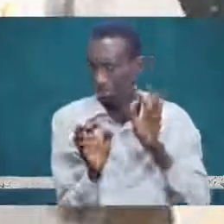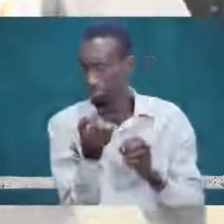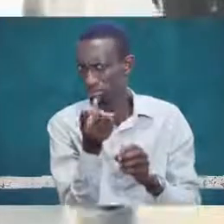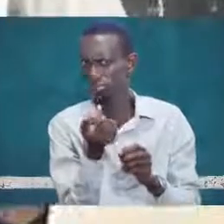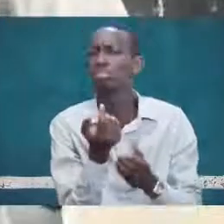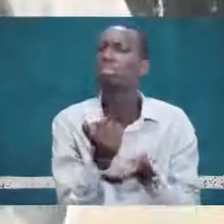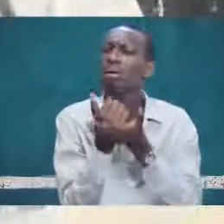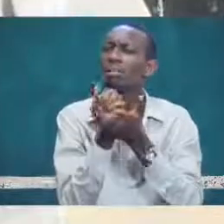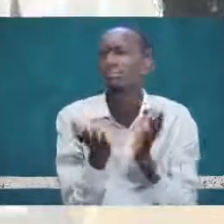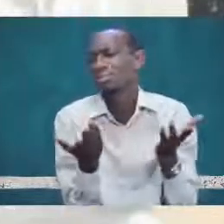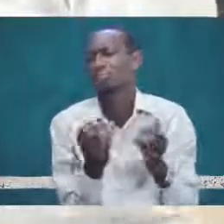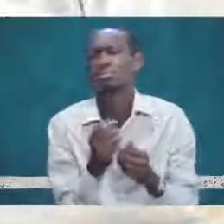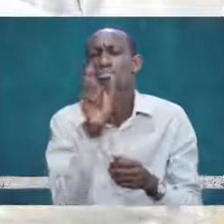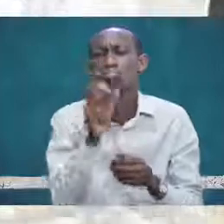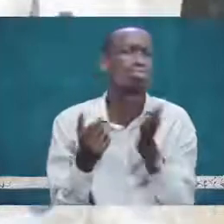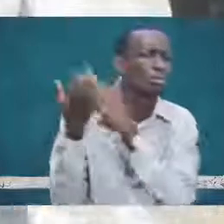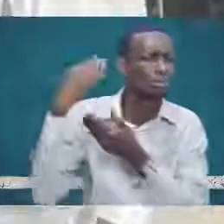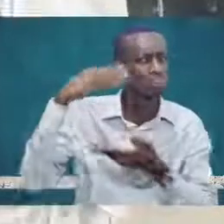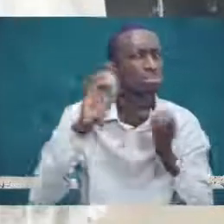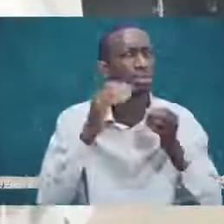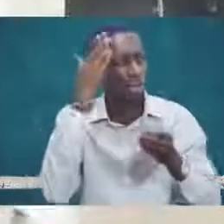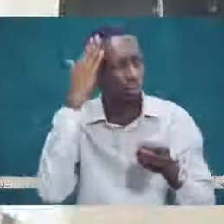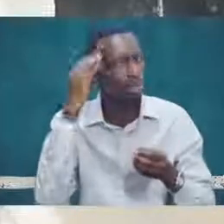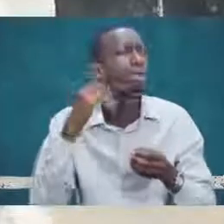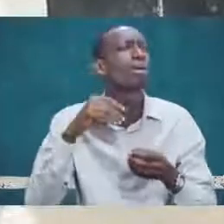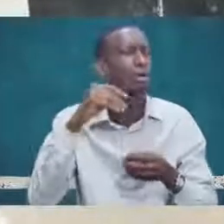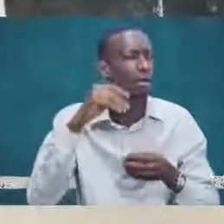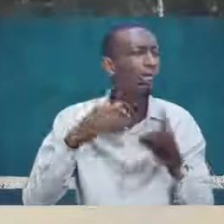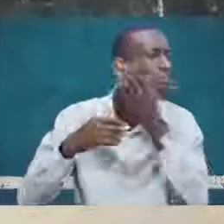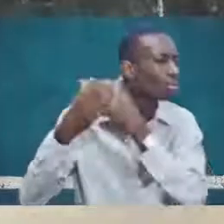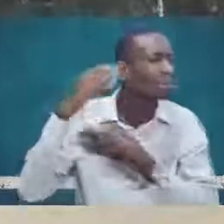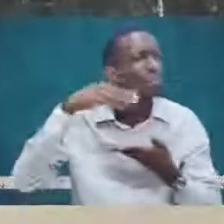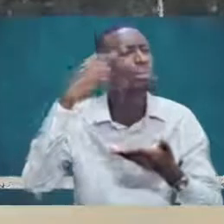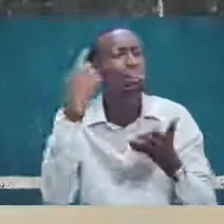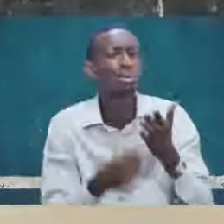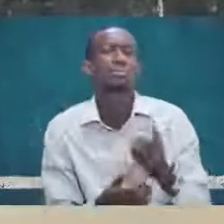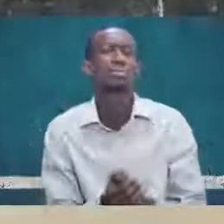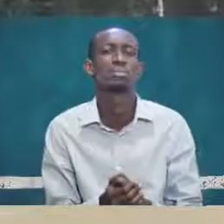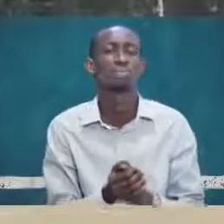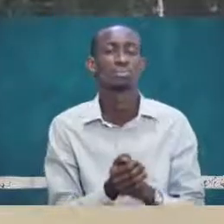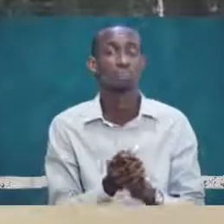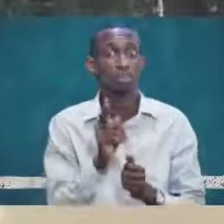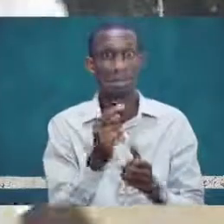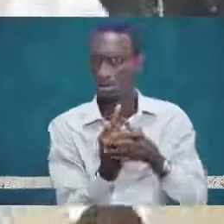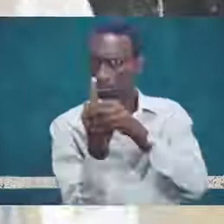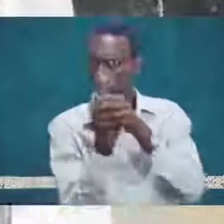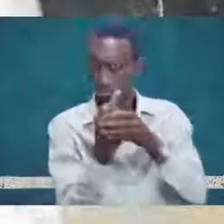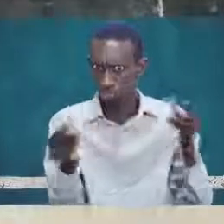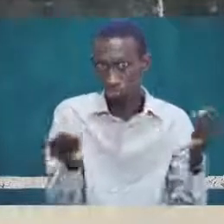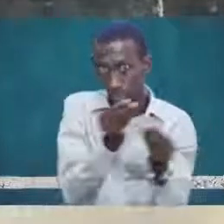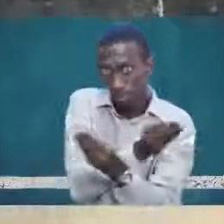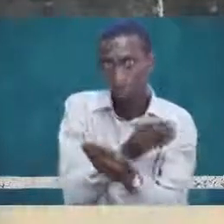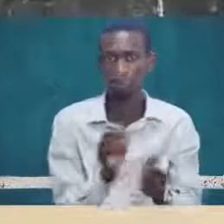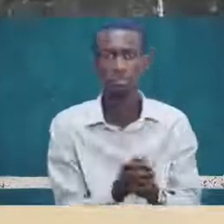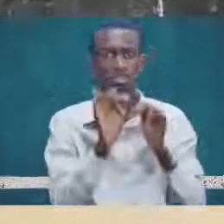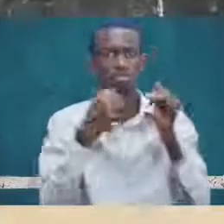ones who could have missed this, so that we probably now continue, go ahead together. So in the single replacement,